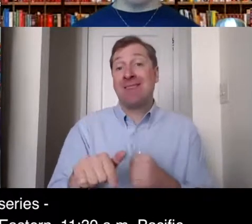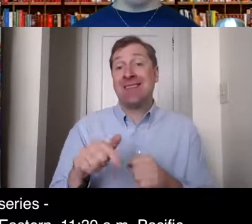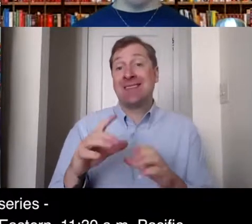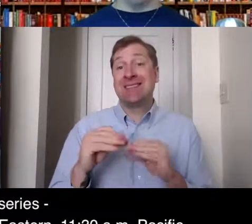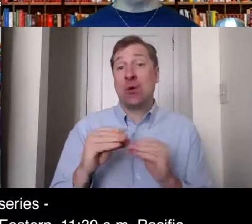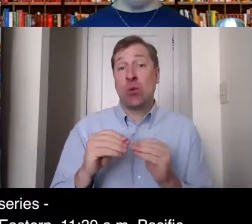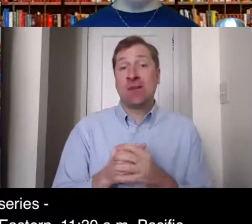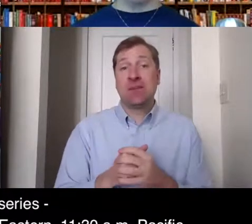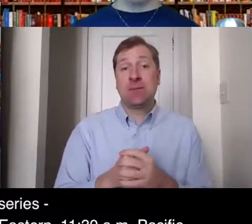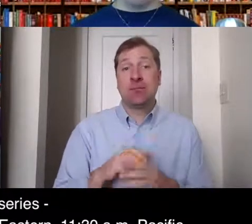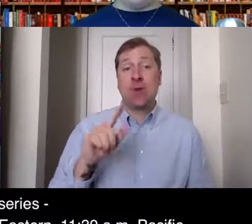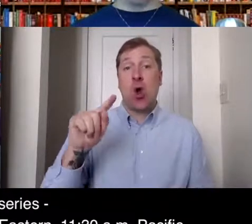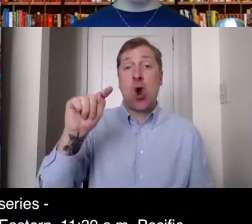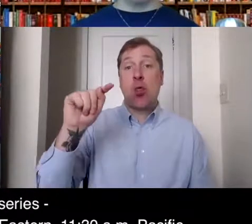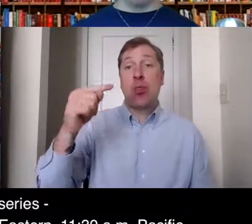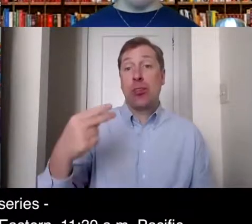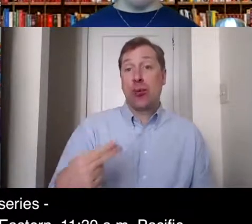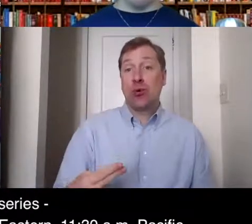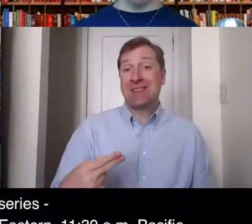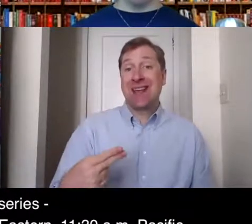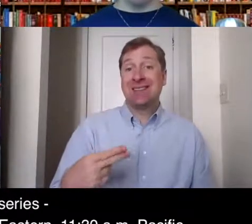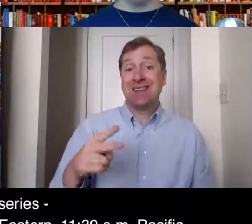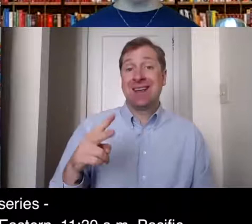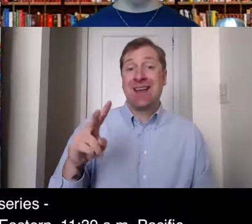On Thursdays at